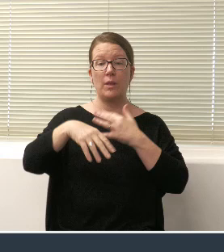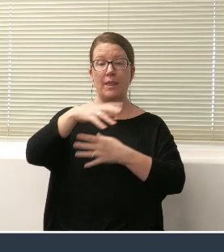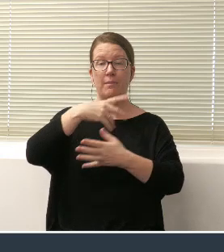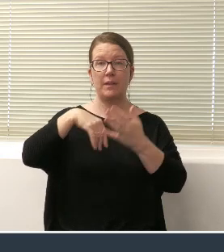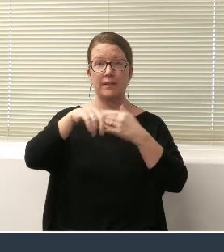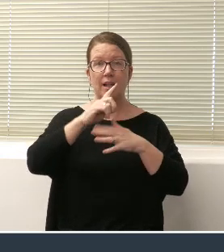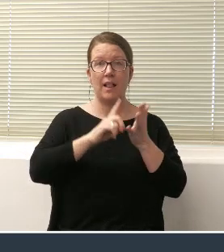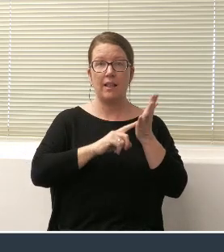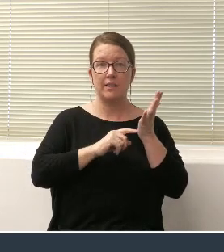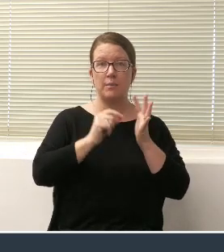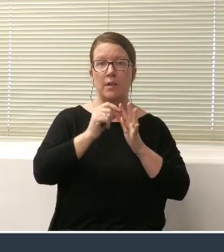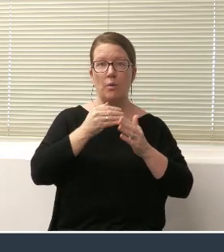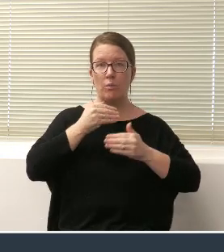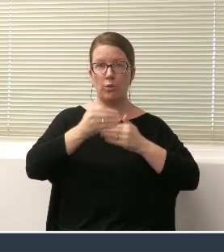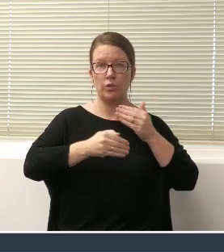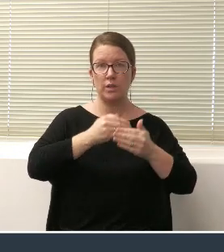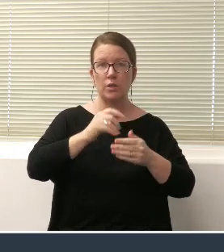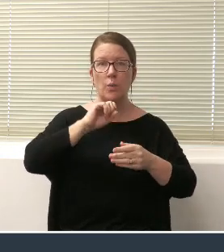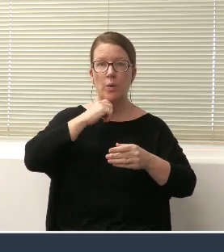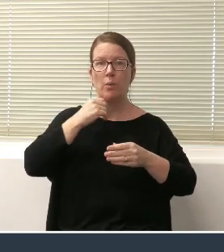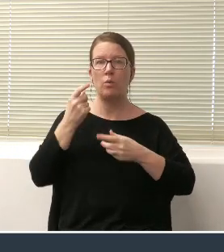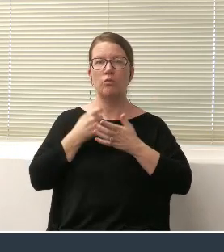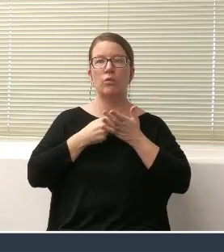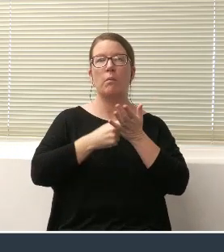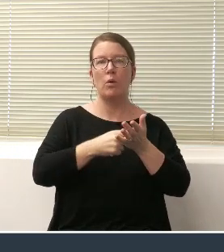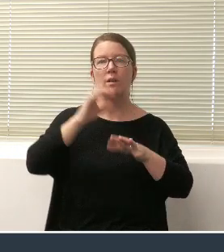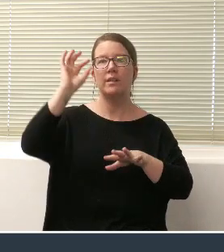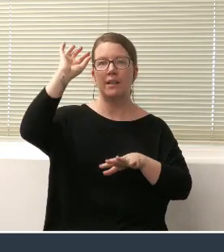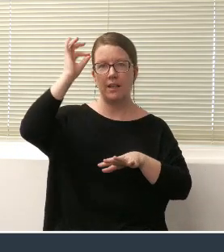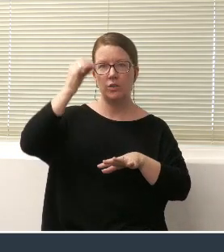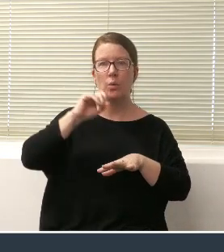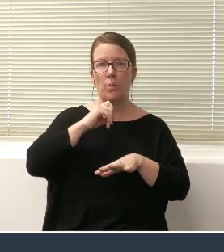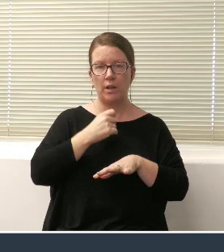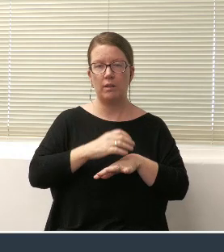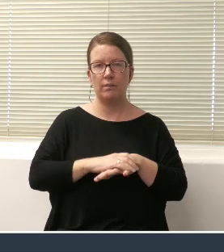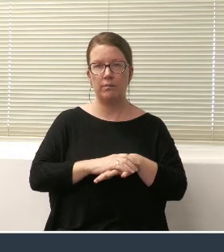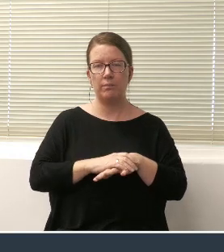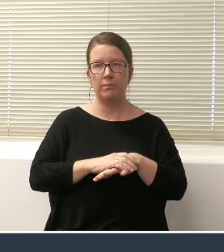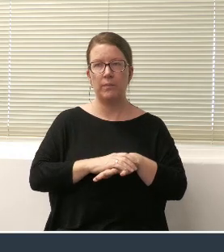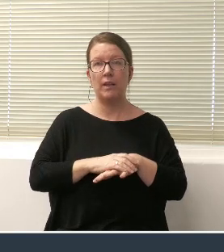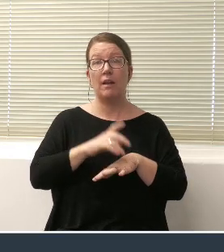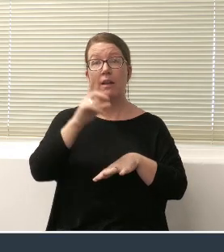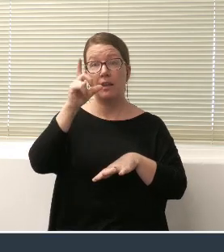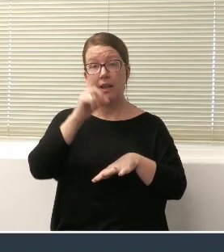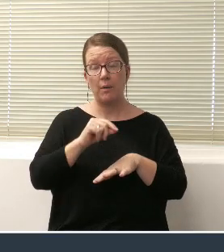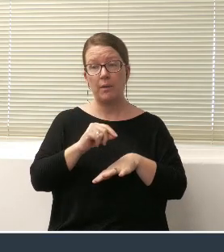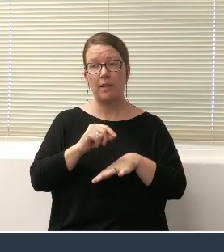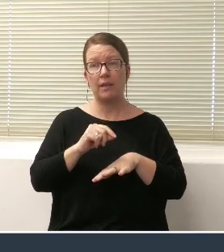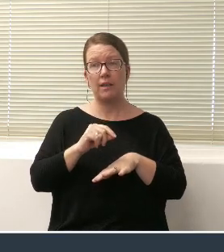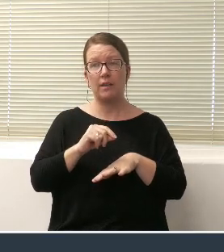council on how they are doing and what is the next steps for them. So it could be,